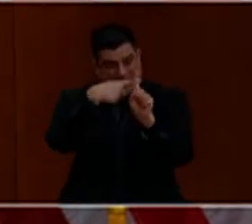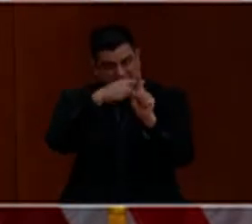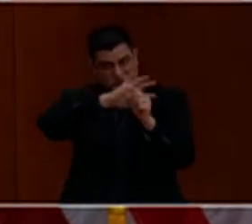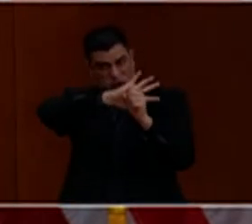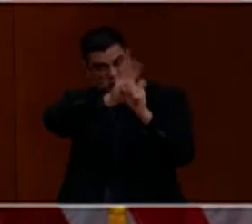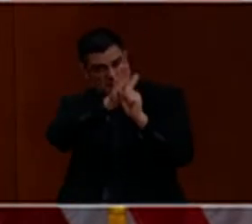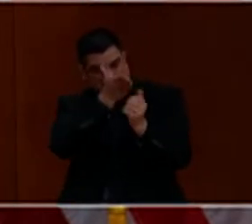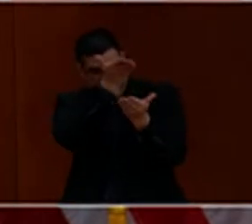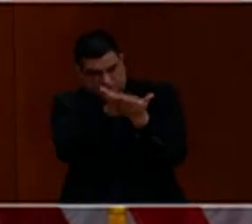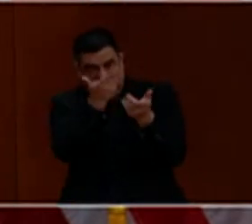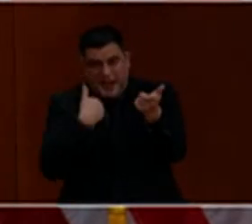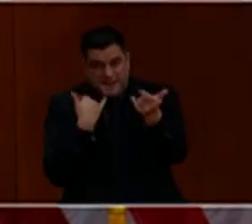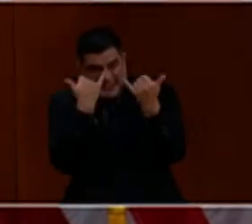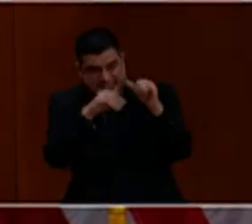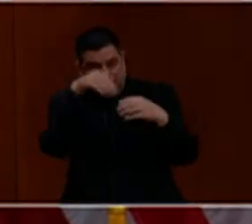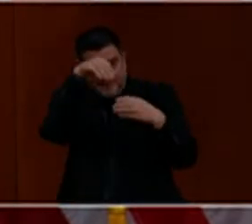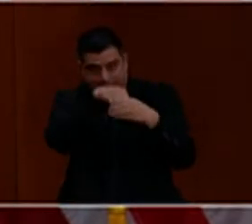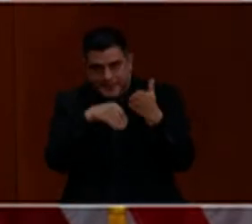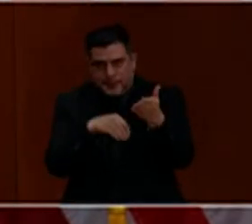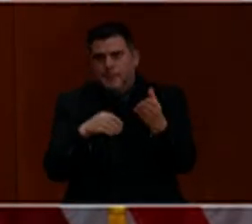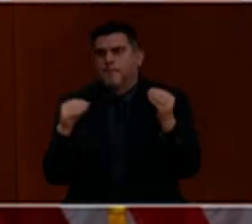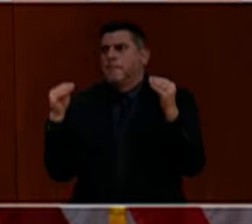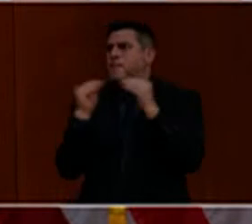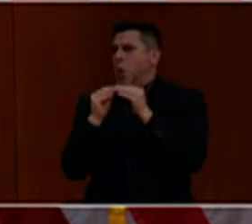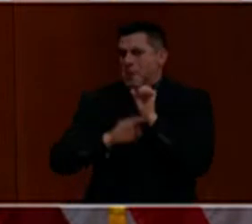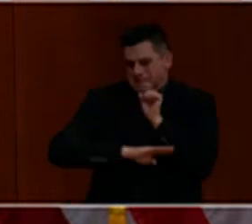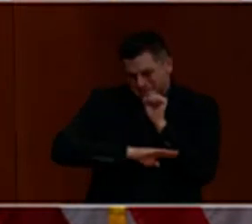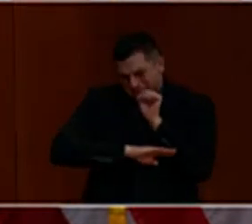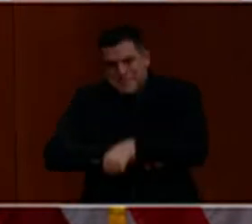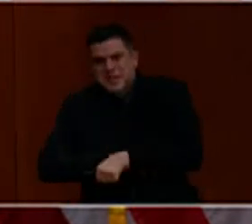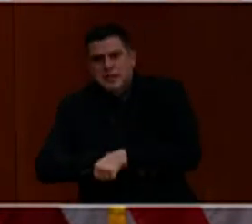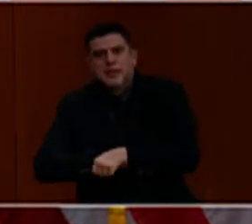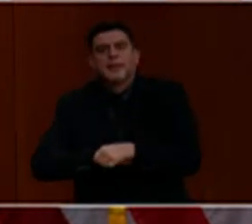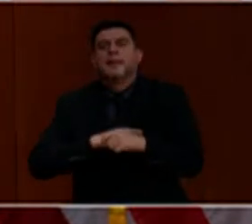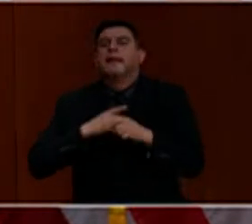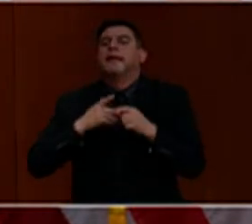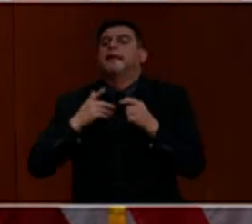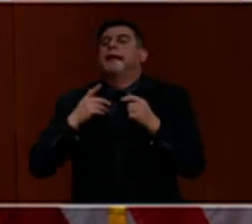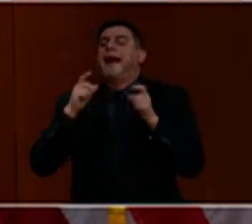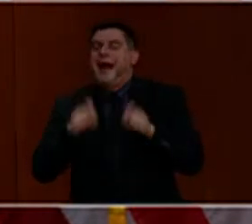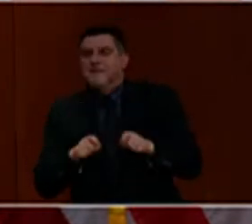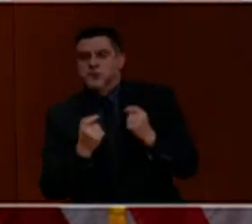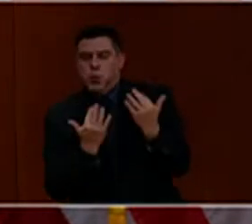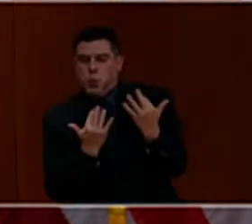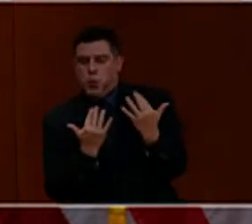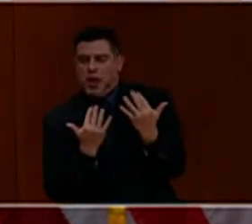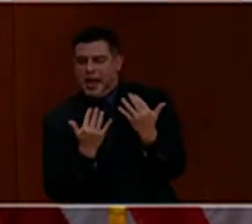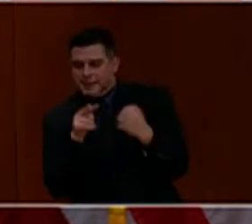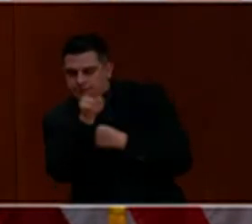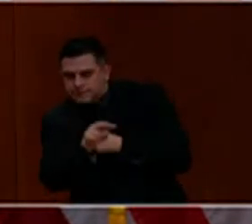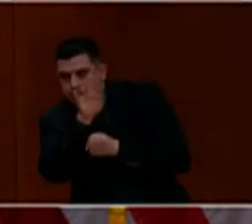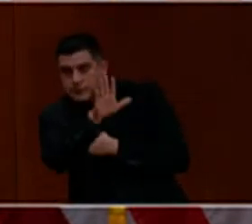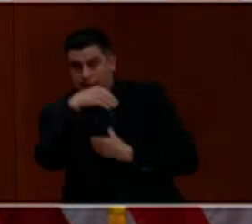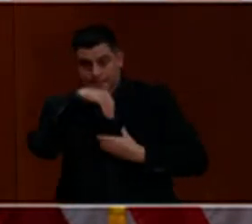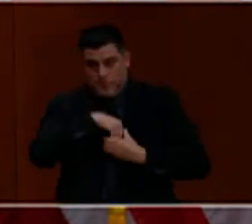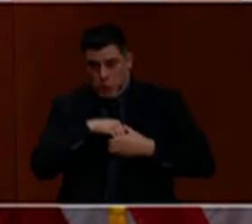positive in some cases? In some cases, you know, you don't really see improvement in patients. Do we